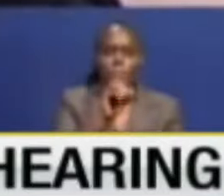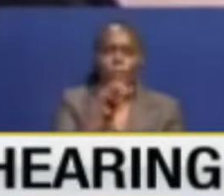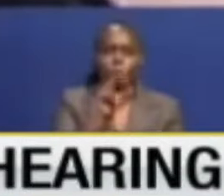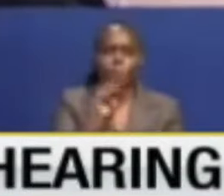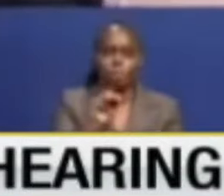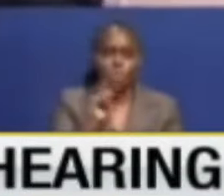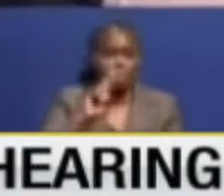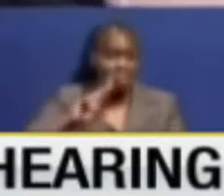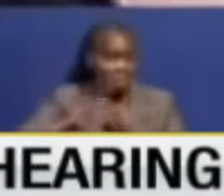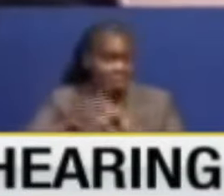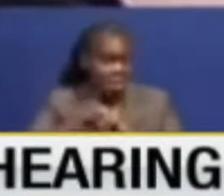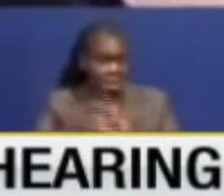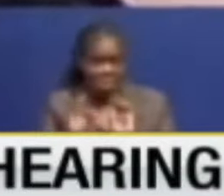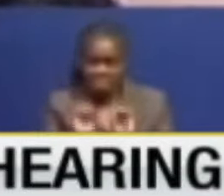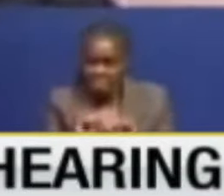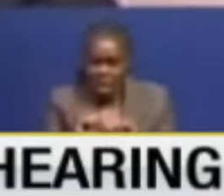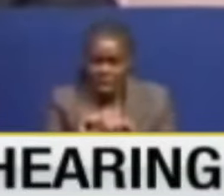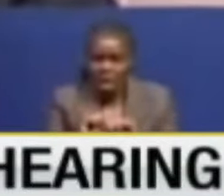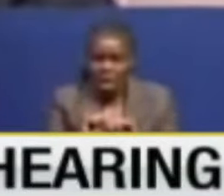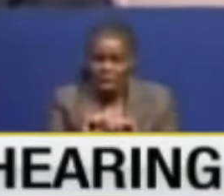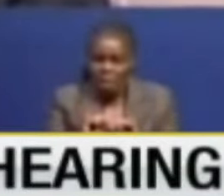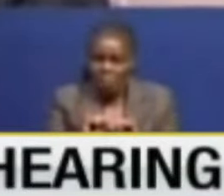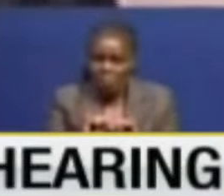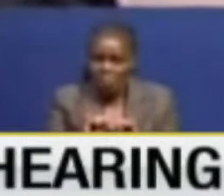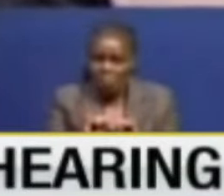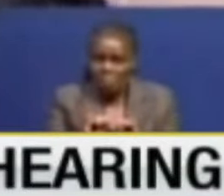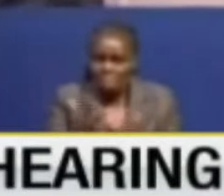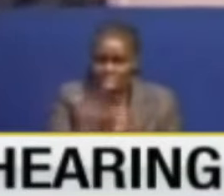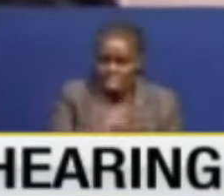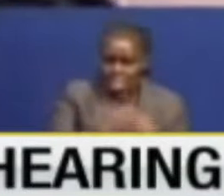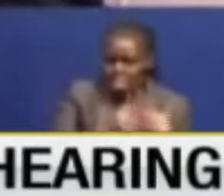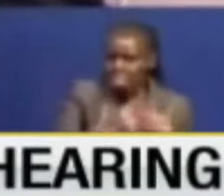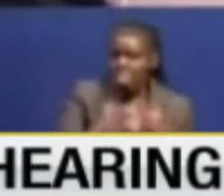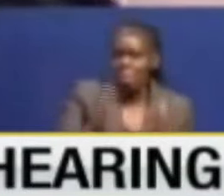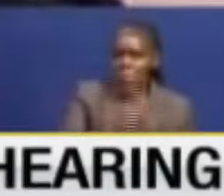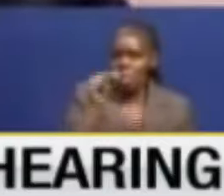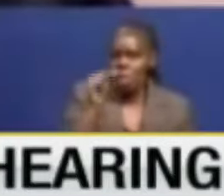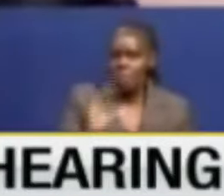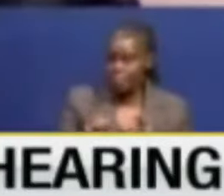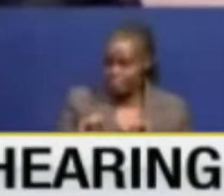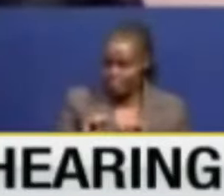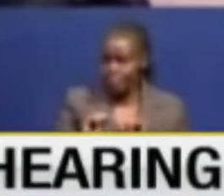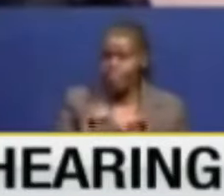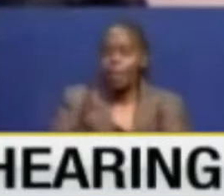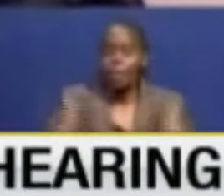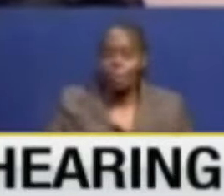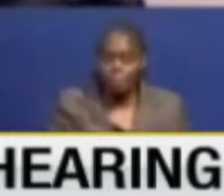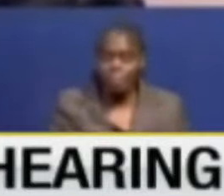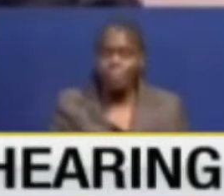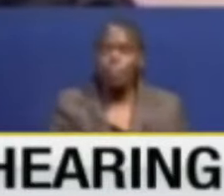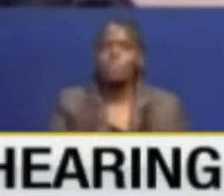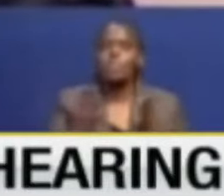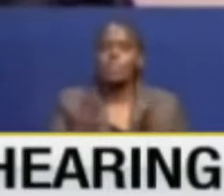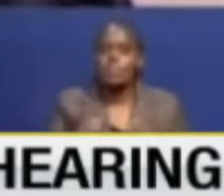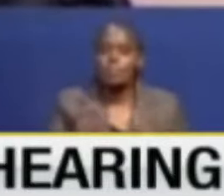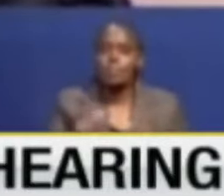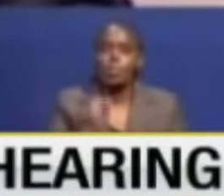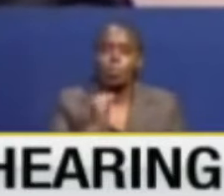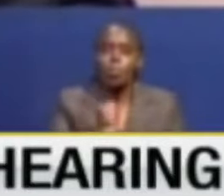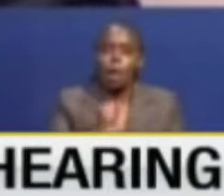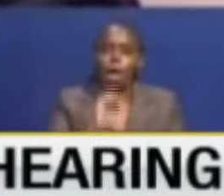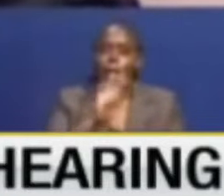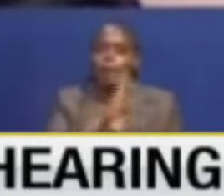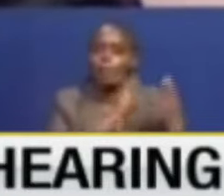relatives to the governor. They have no any fraternic association with the governor. They are people who are simply executing